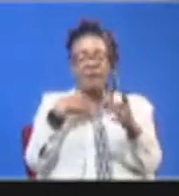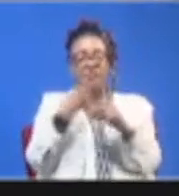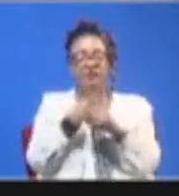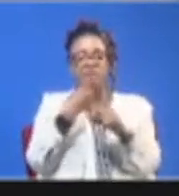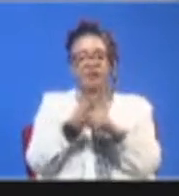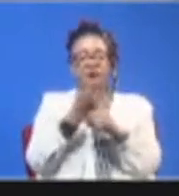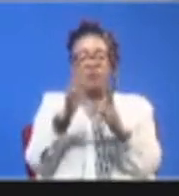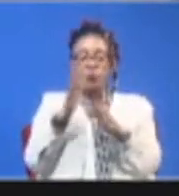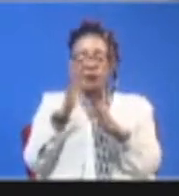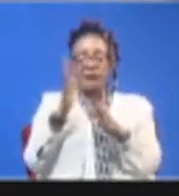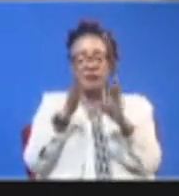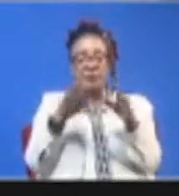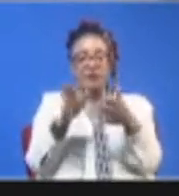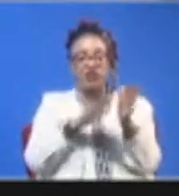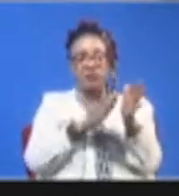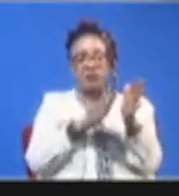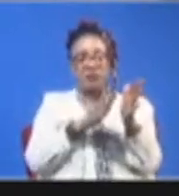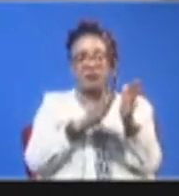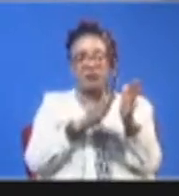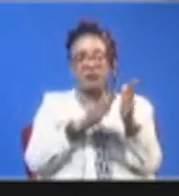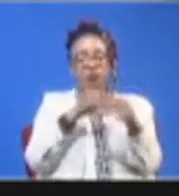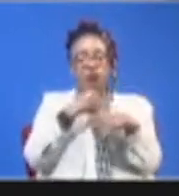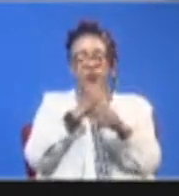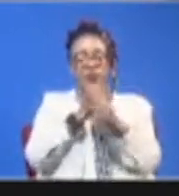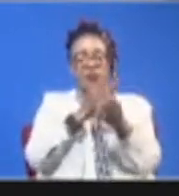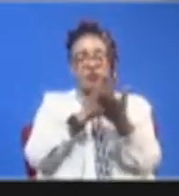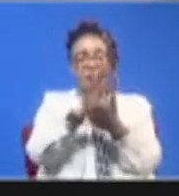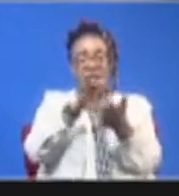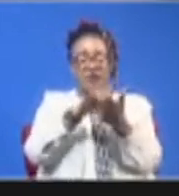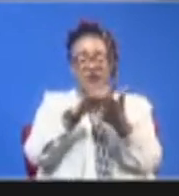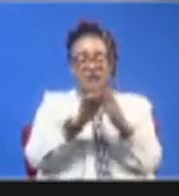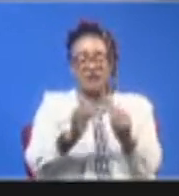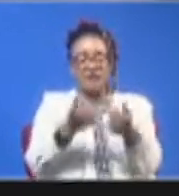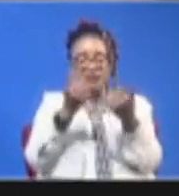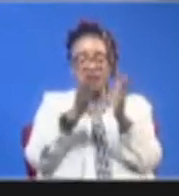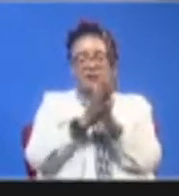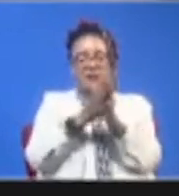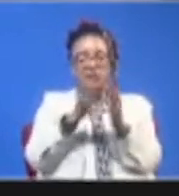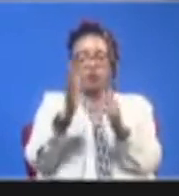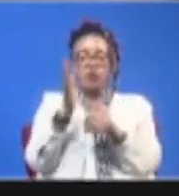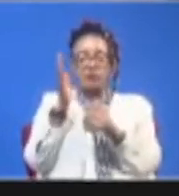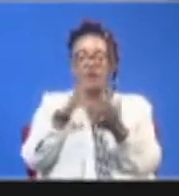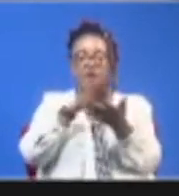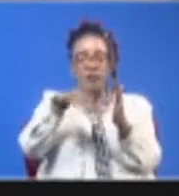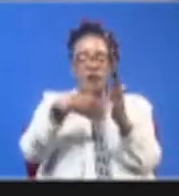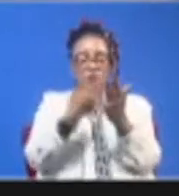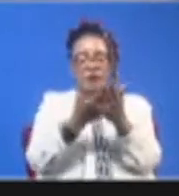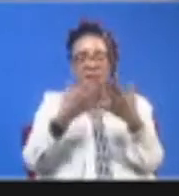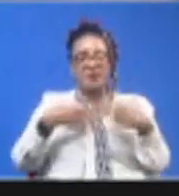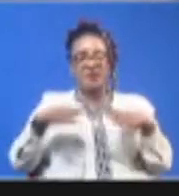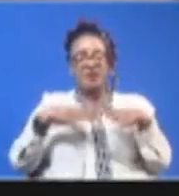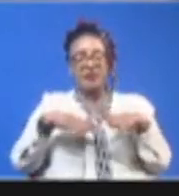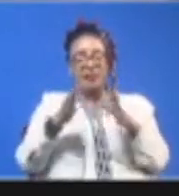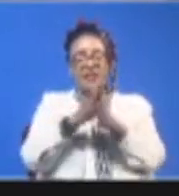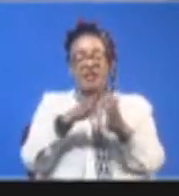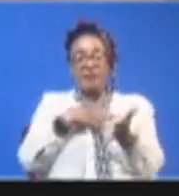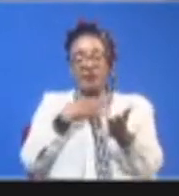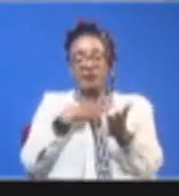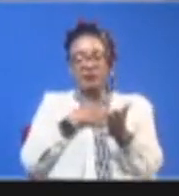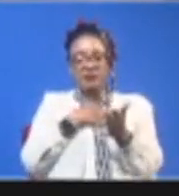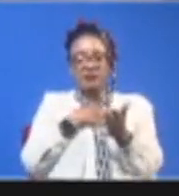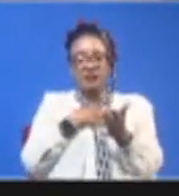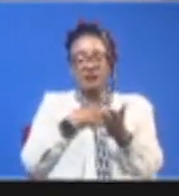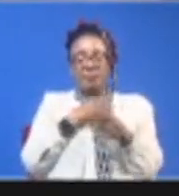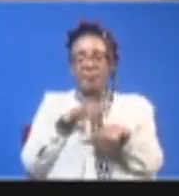place to ensure that the safety and security of all citizens and visitors during